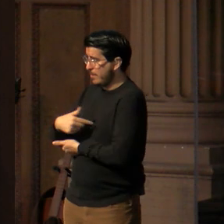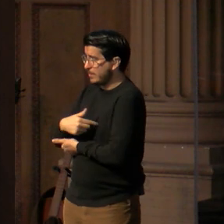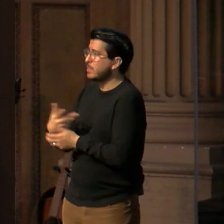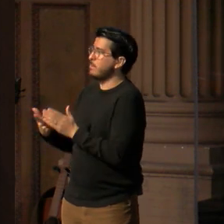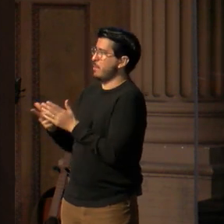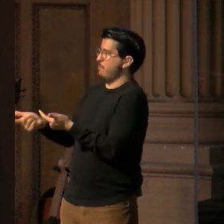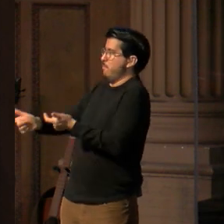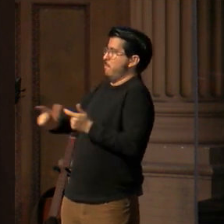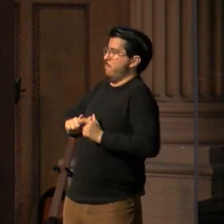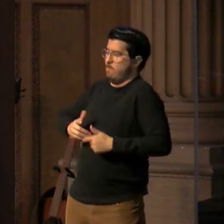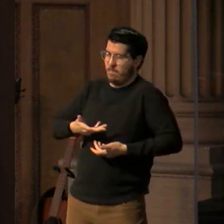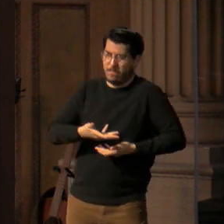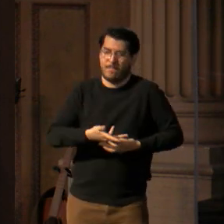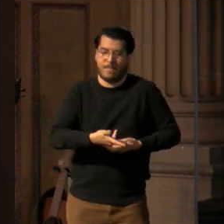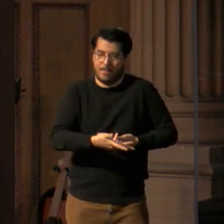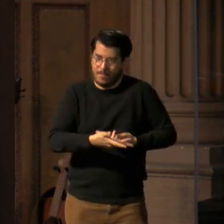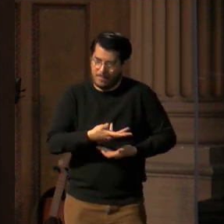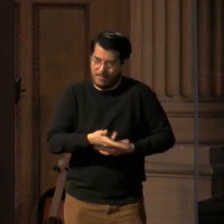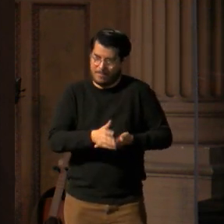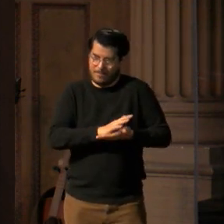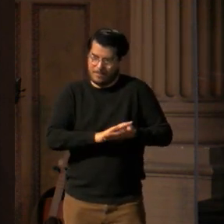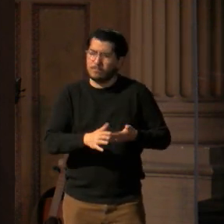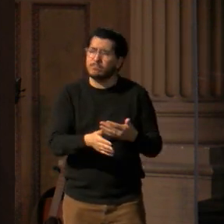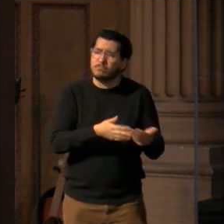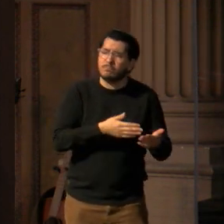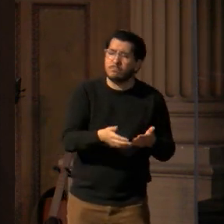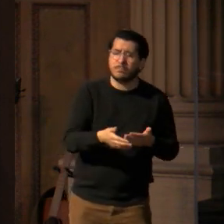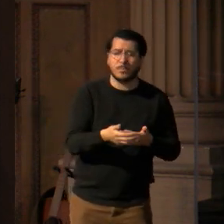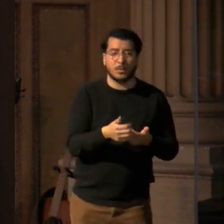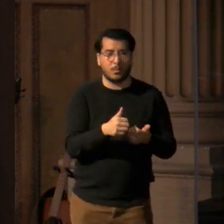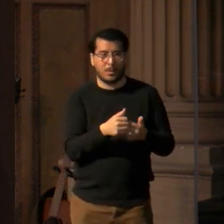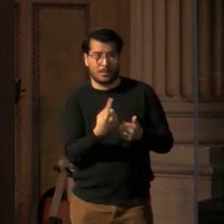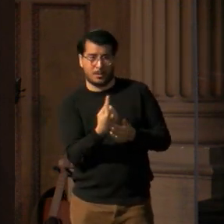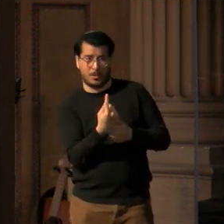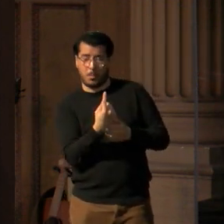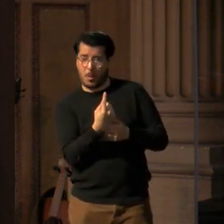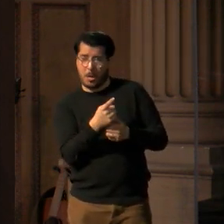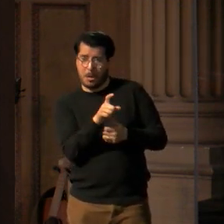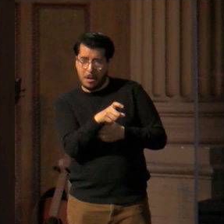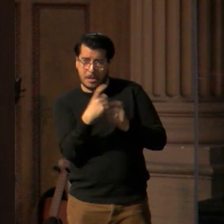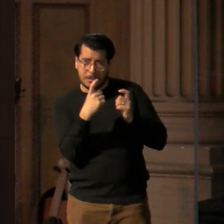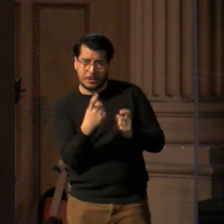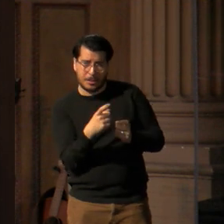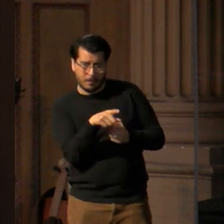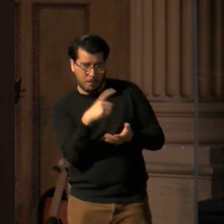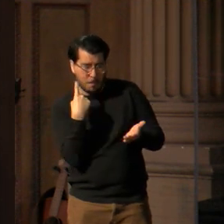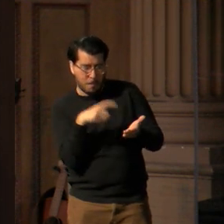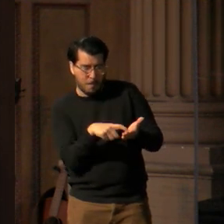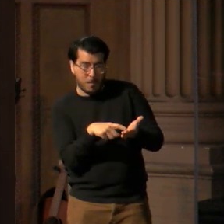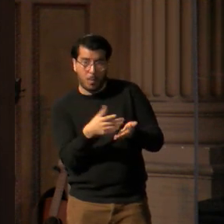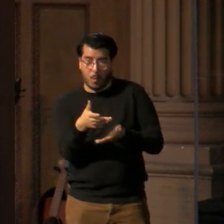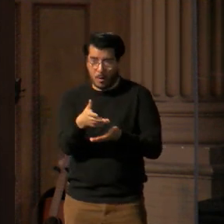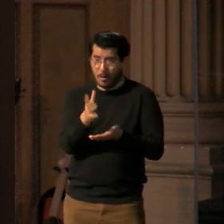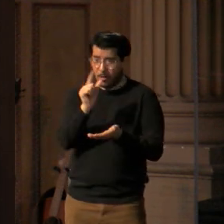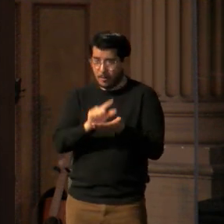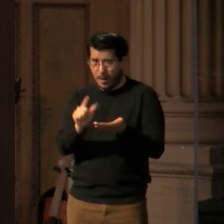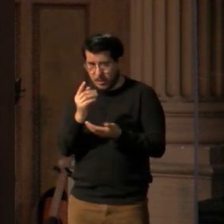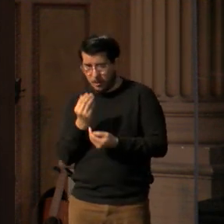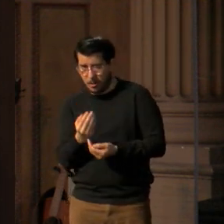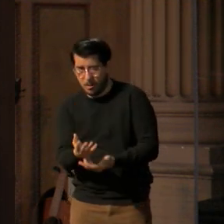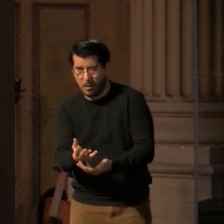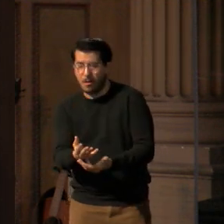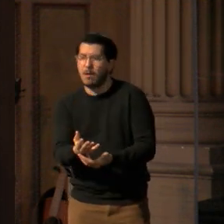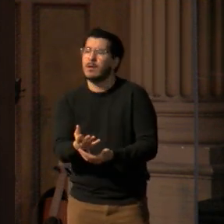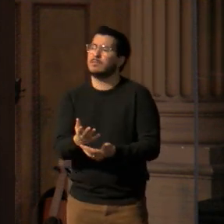our brothers and sisters that we see with a speck in their eye, or go bring the gospel to those who don't know Jesus, we go with patience and